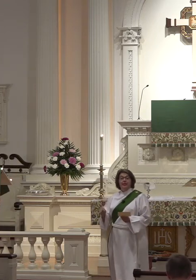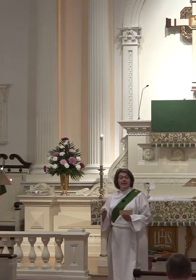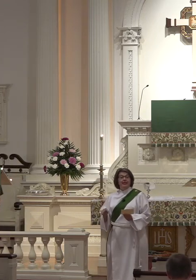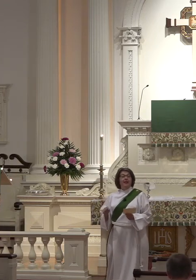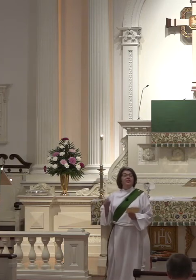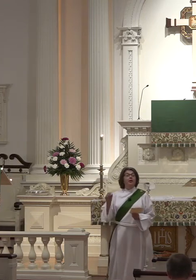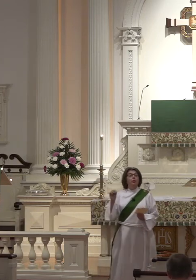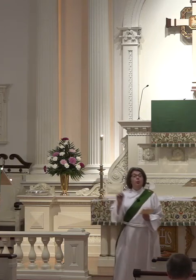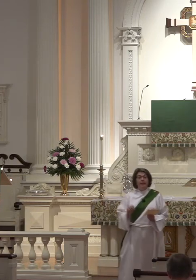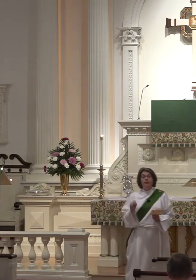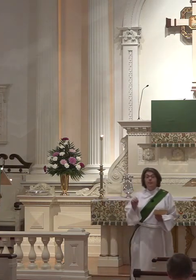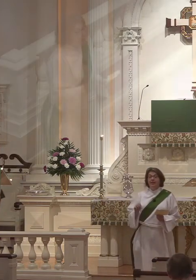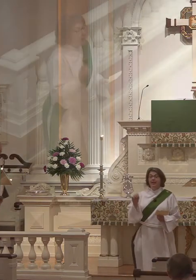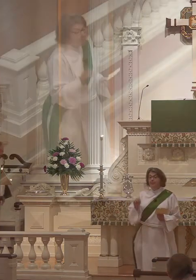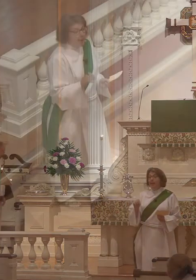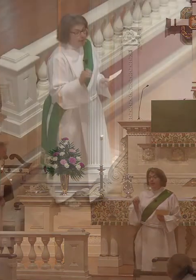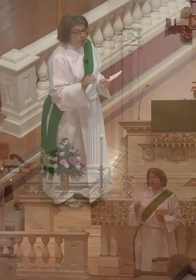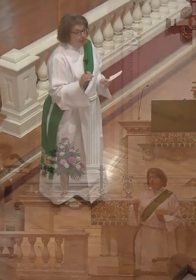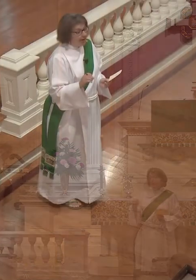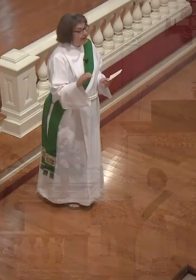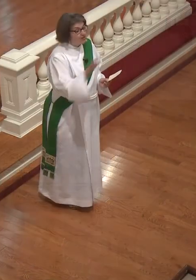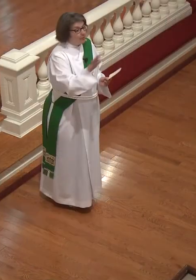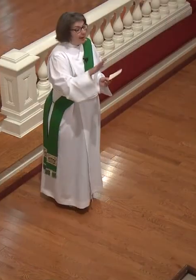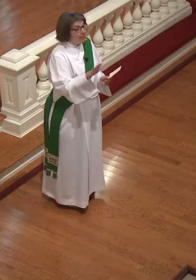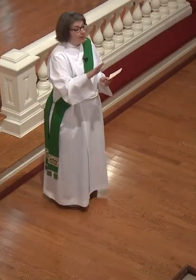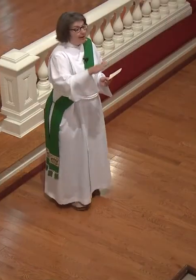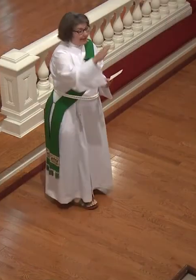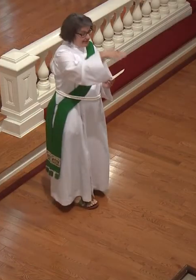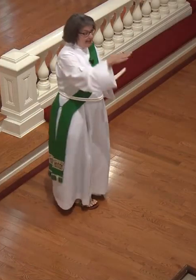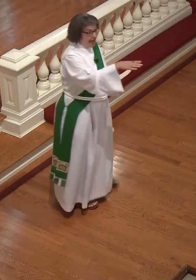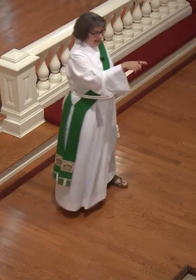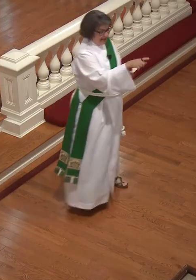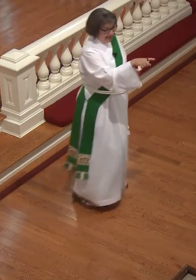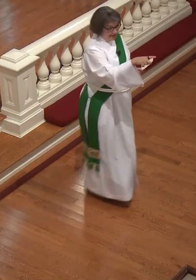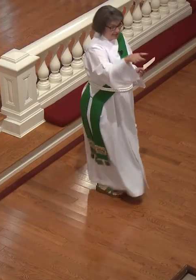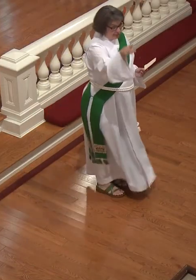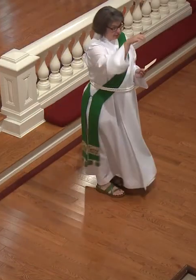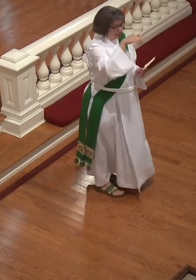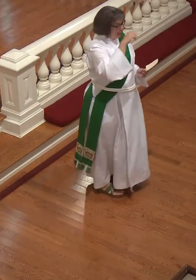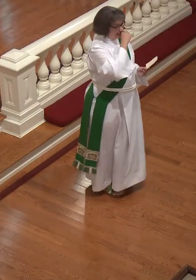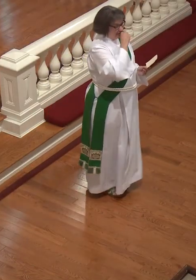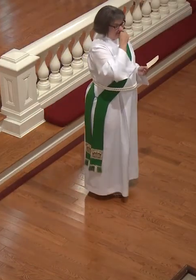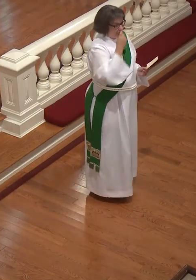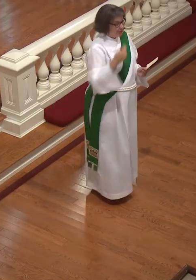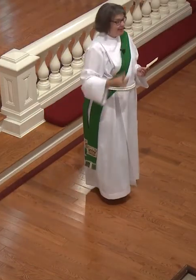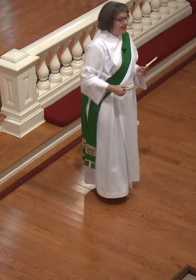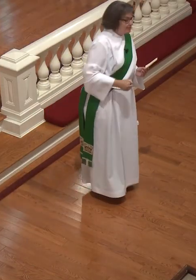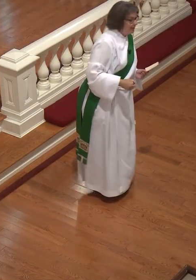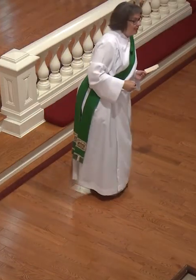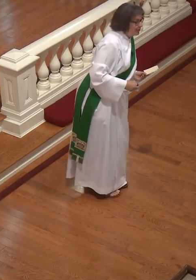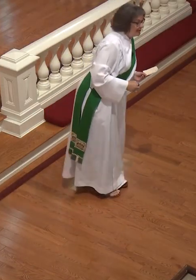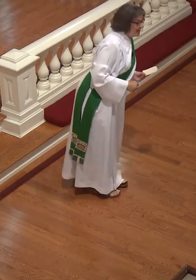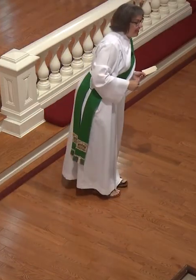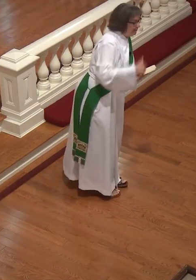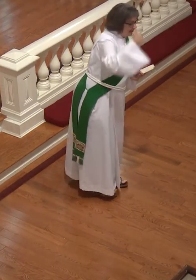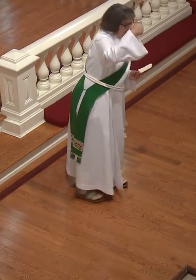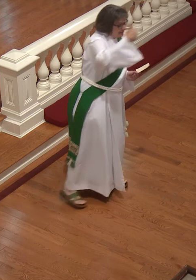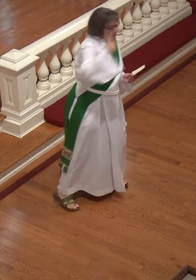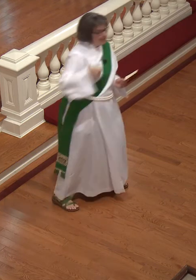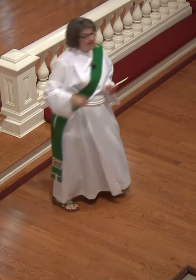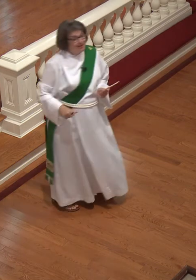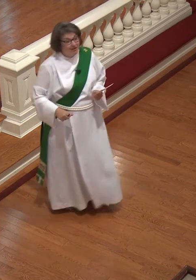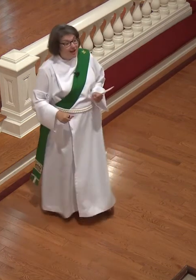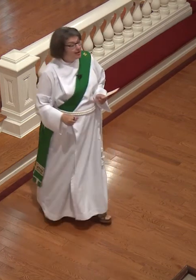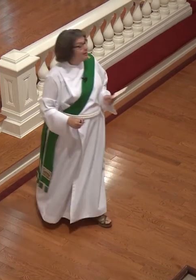This week, there will be Bible break. So Bible break is not canceled for those of you who join us. We are going to have it.